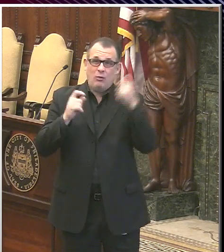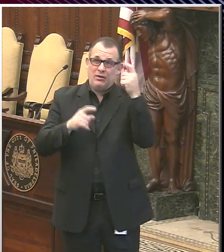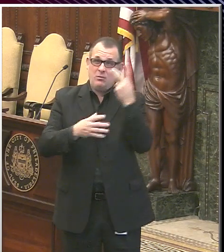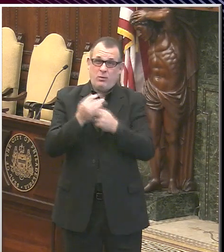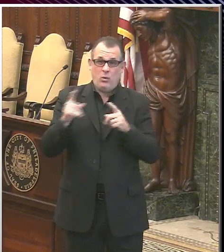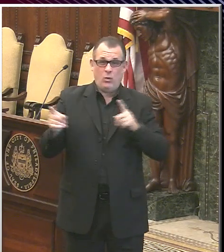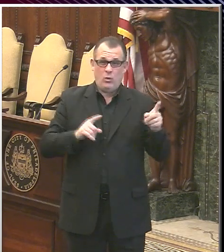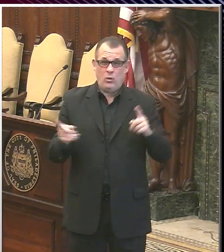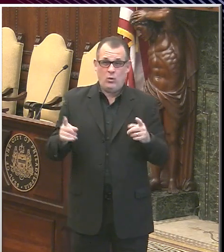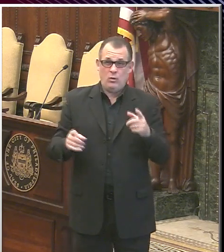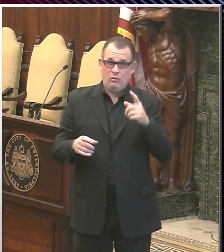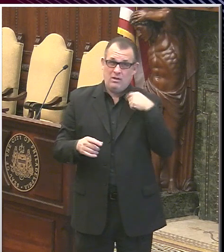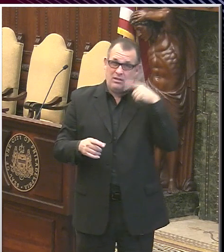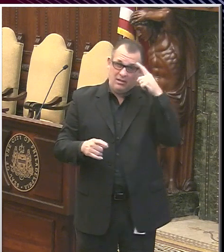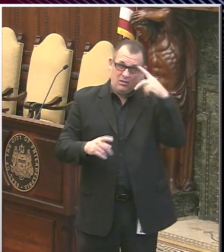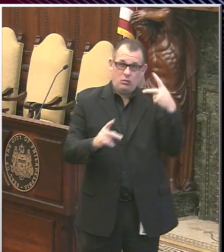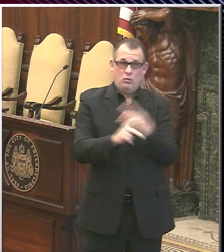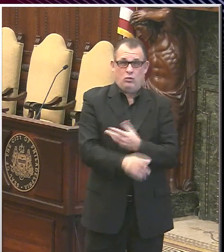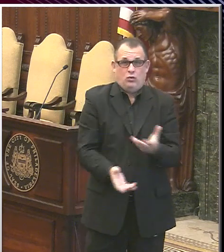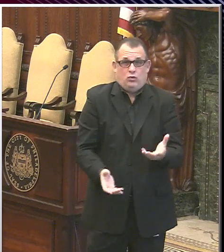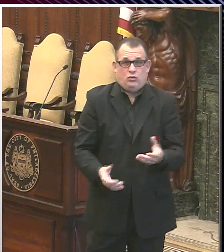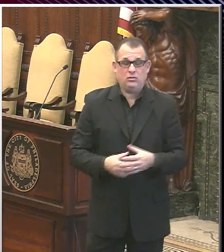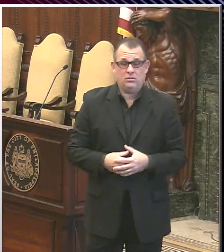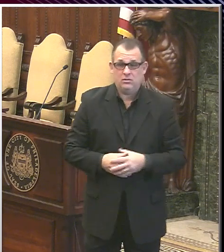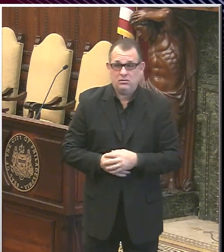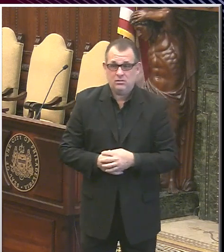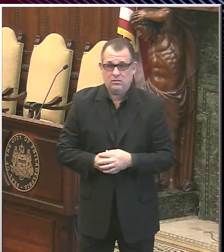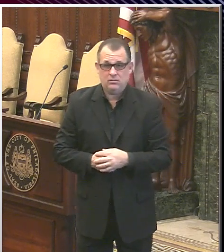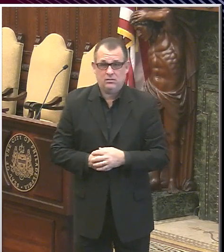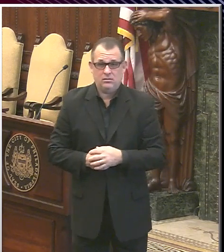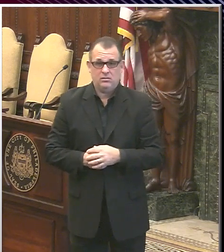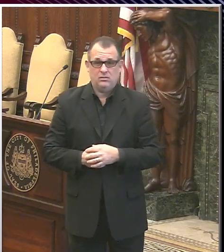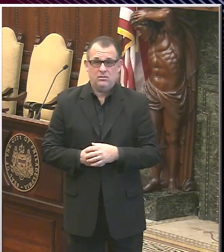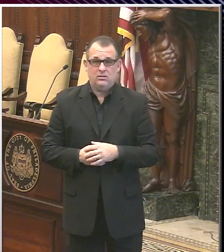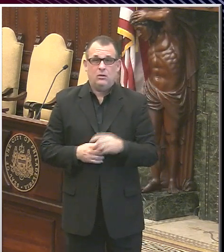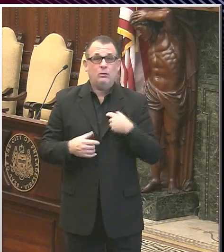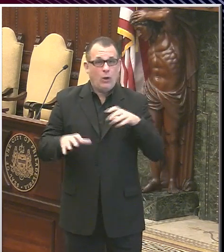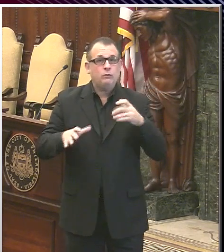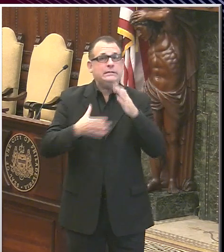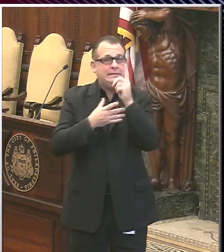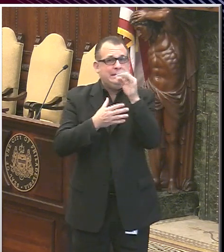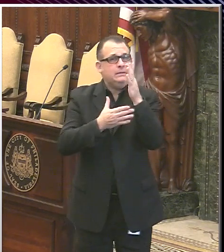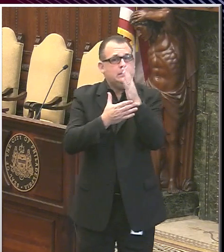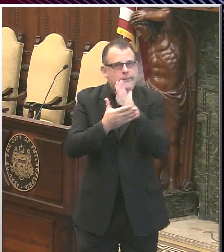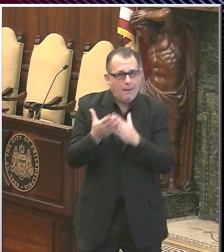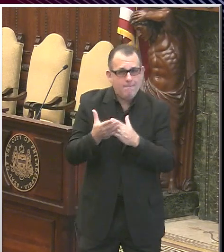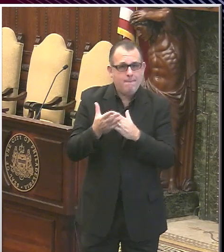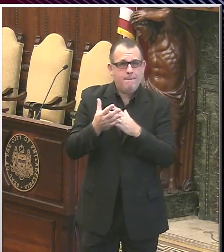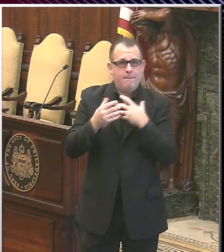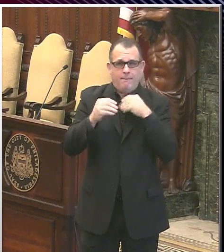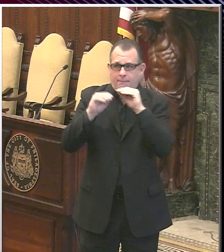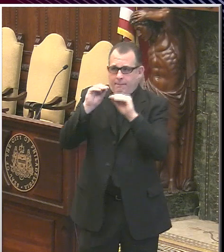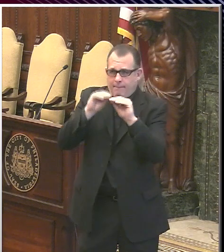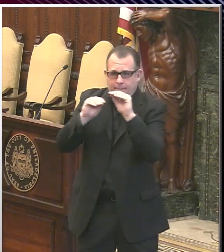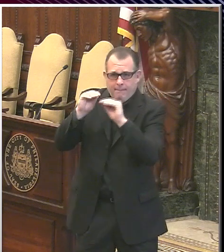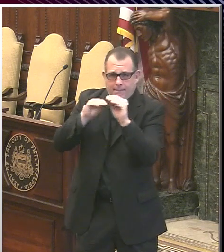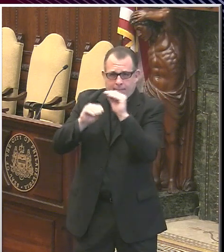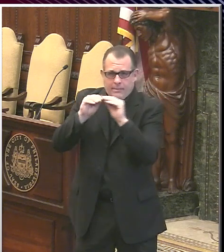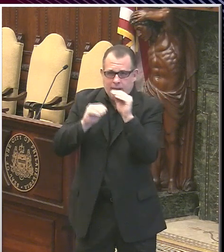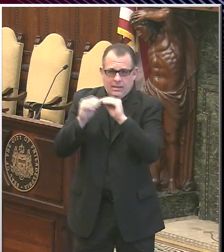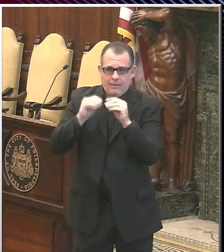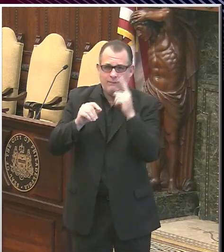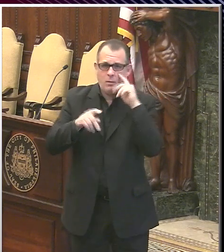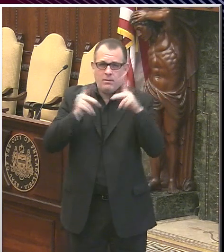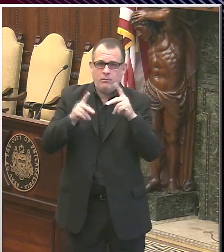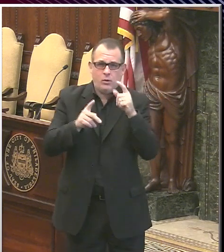normal. Again, we have announced, we have done some money for people who've lost their jobs